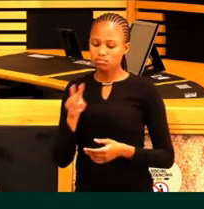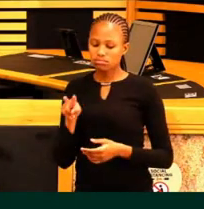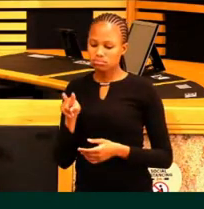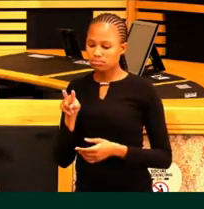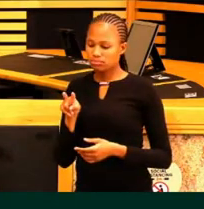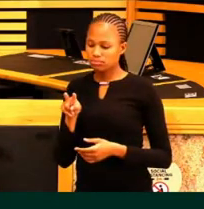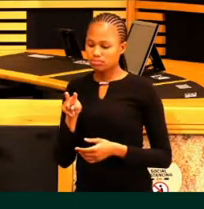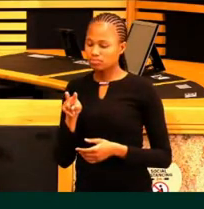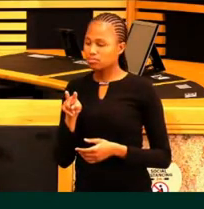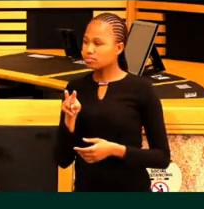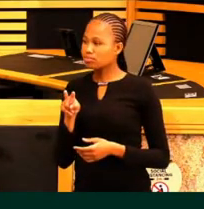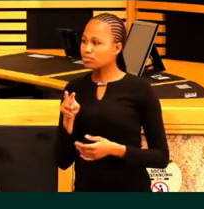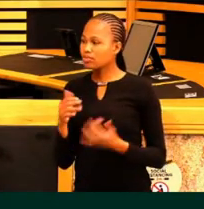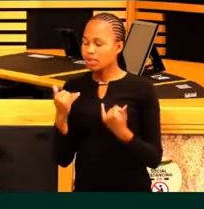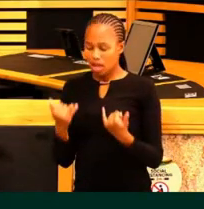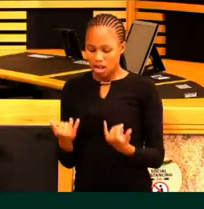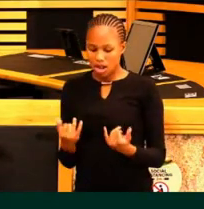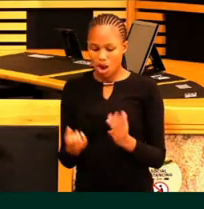support